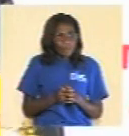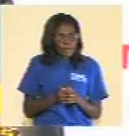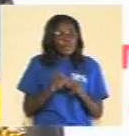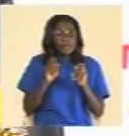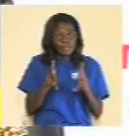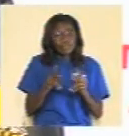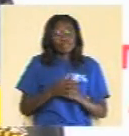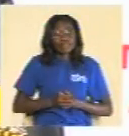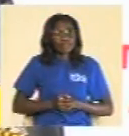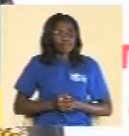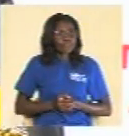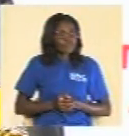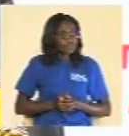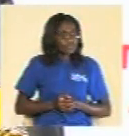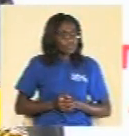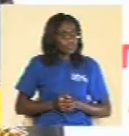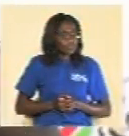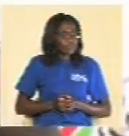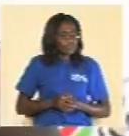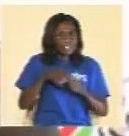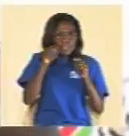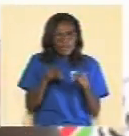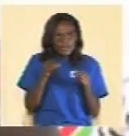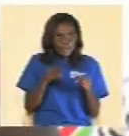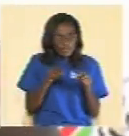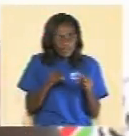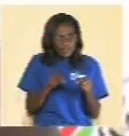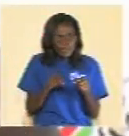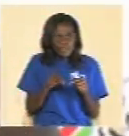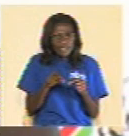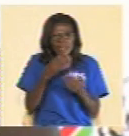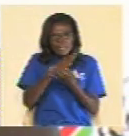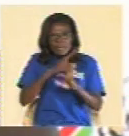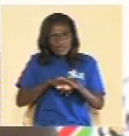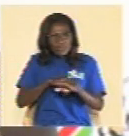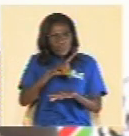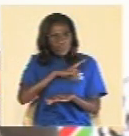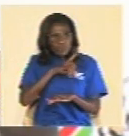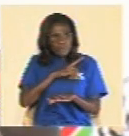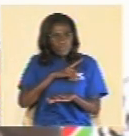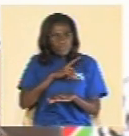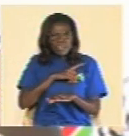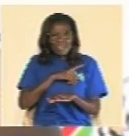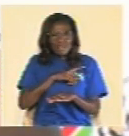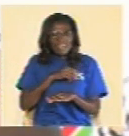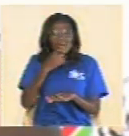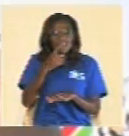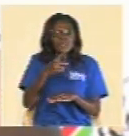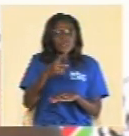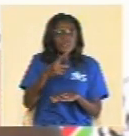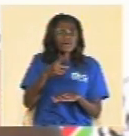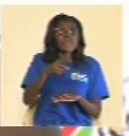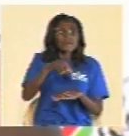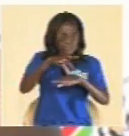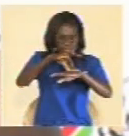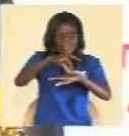Okay. But what really caused leprosy, and why is it sometimes being called Hassan's disease? Like I